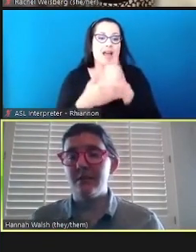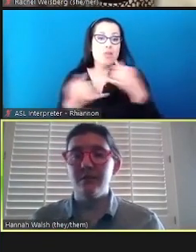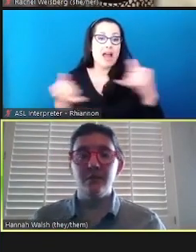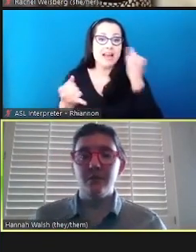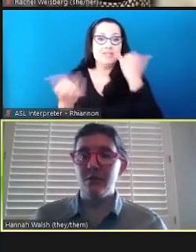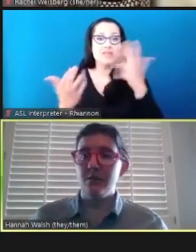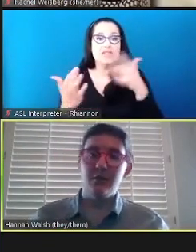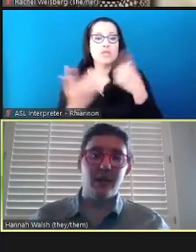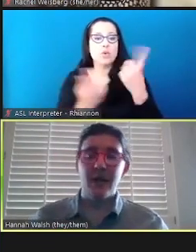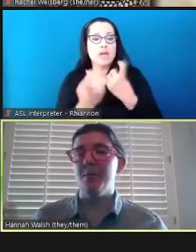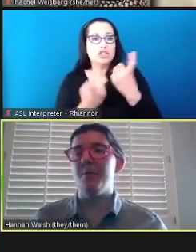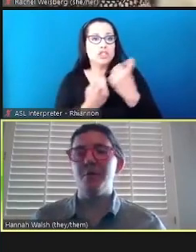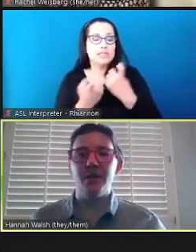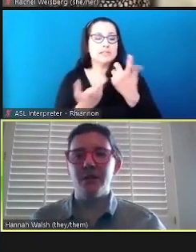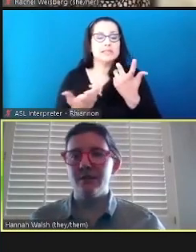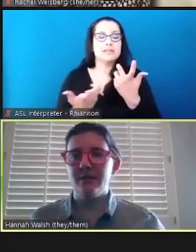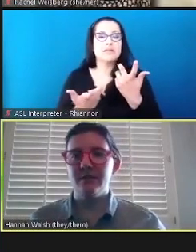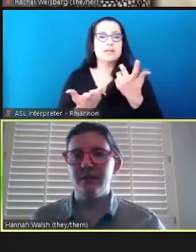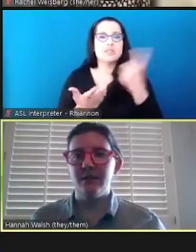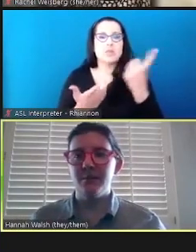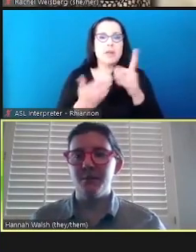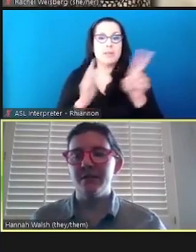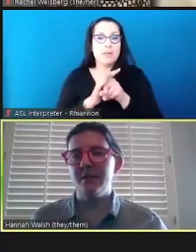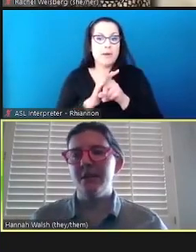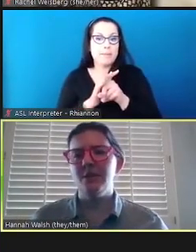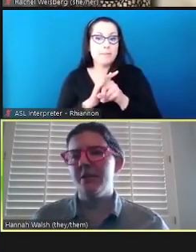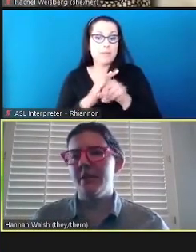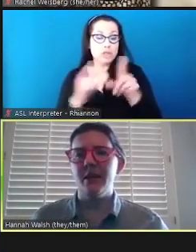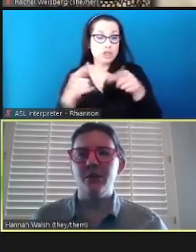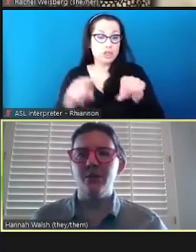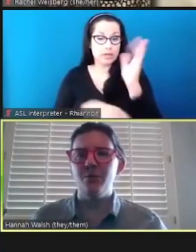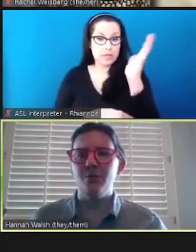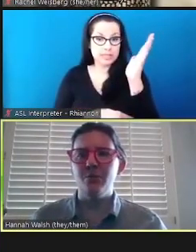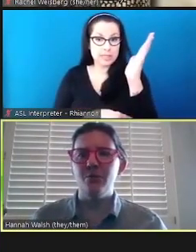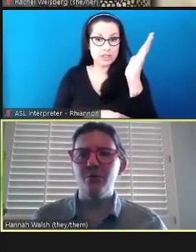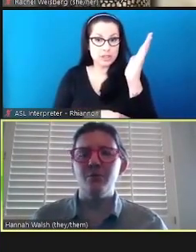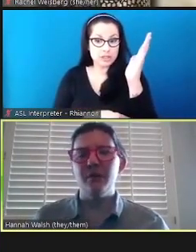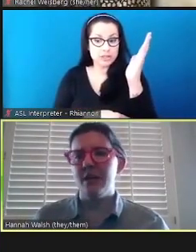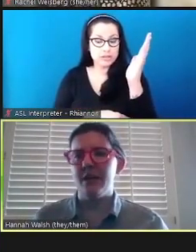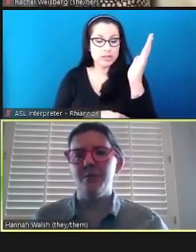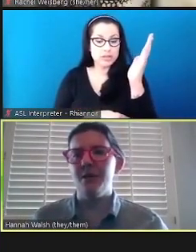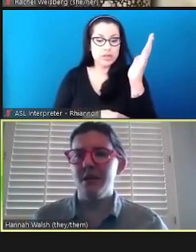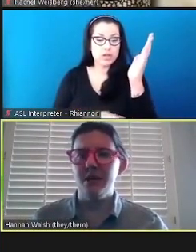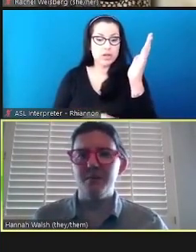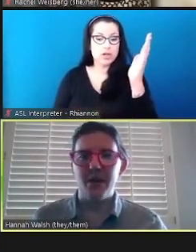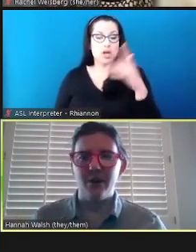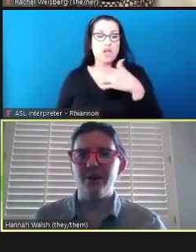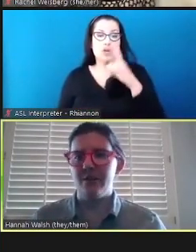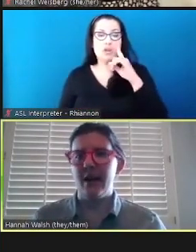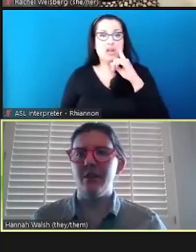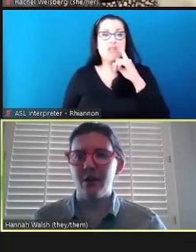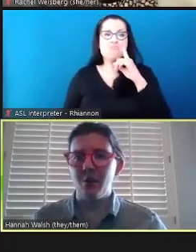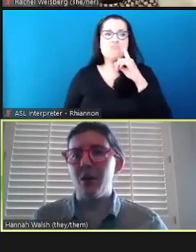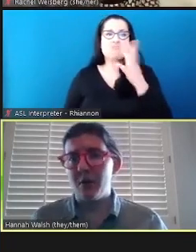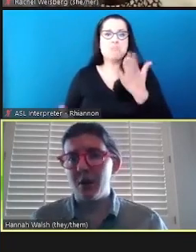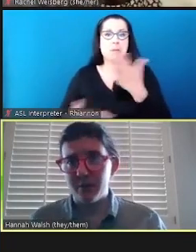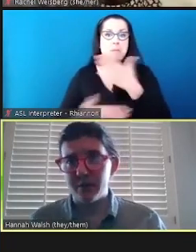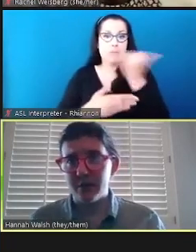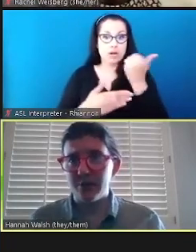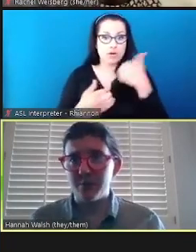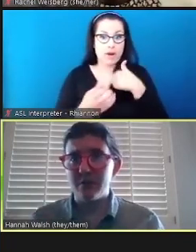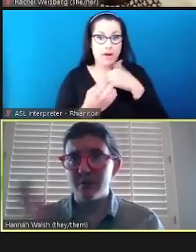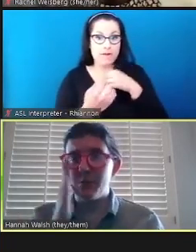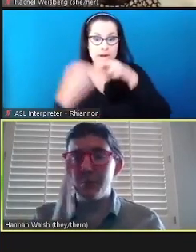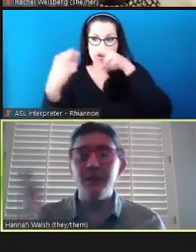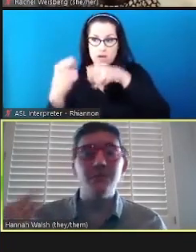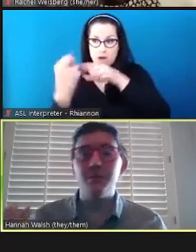questions that came up during this presentation that you feel like it would be better to have like a one-on-one